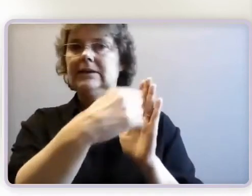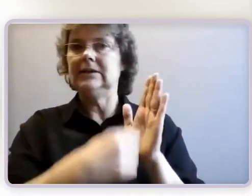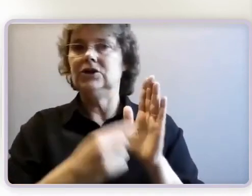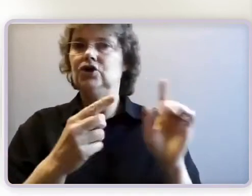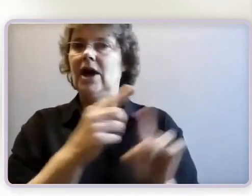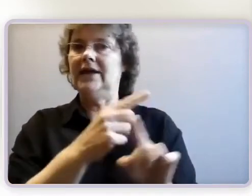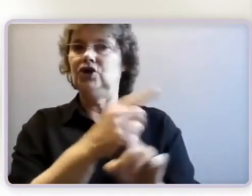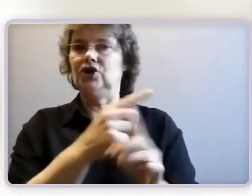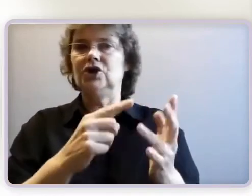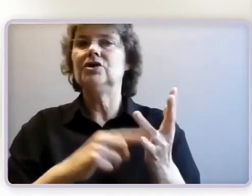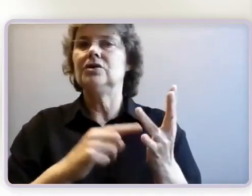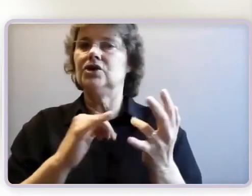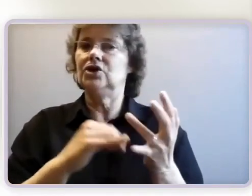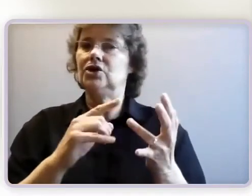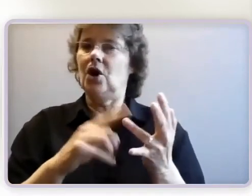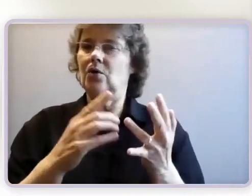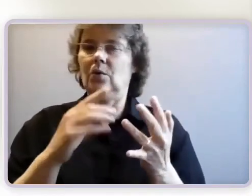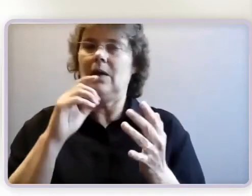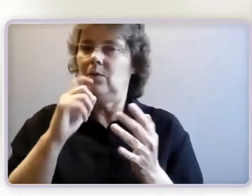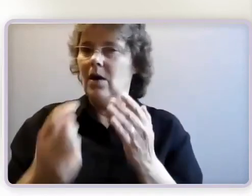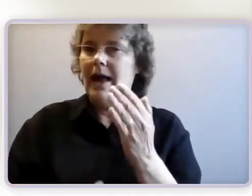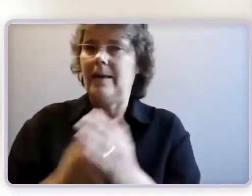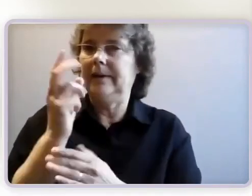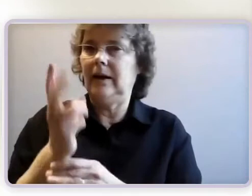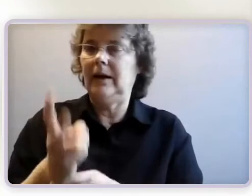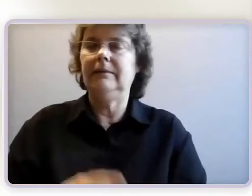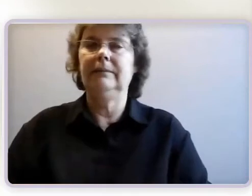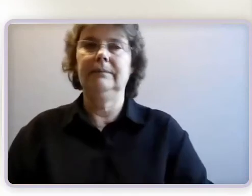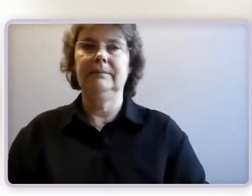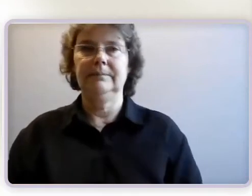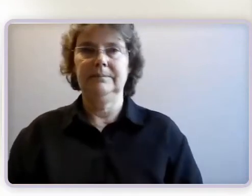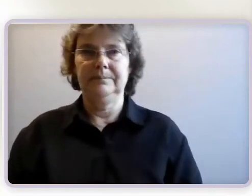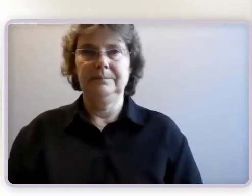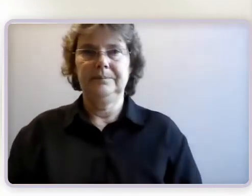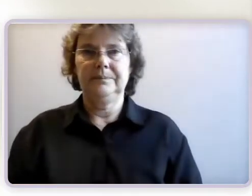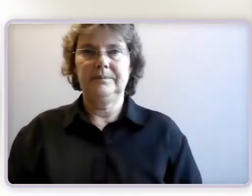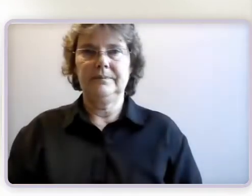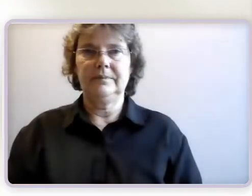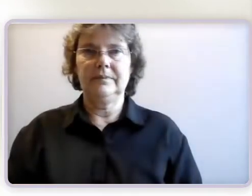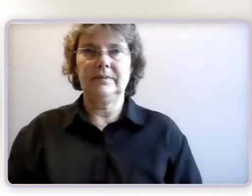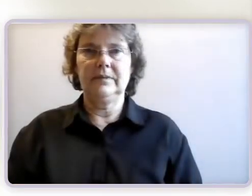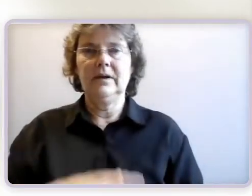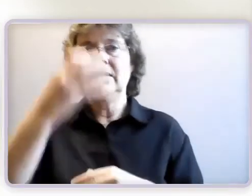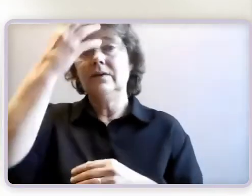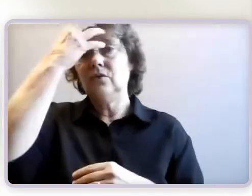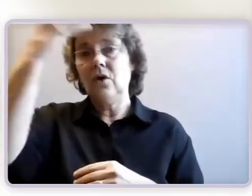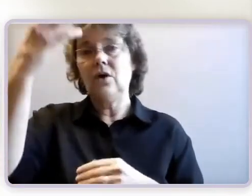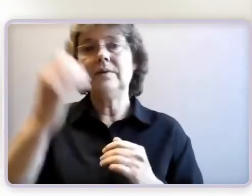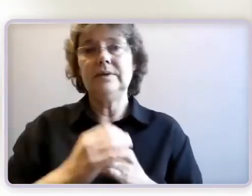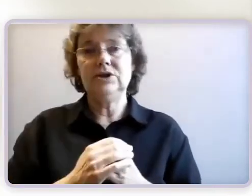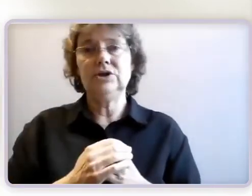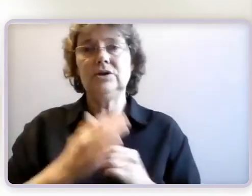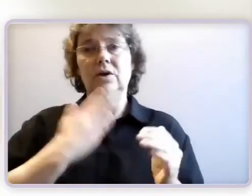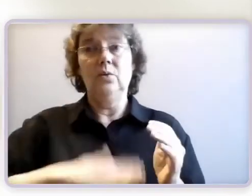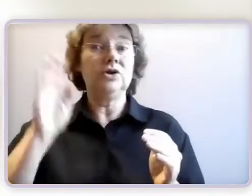not happen again. The Royal Commission would also like to hear